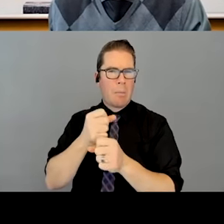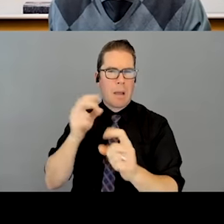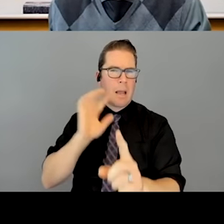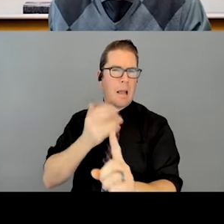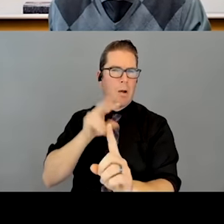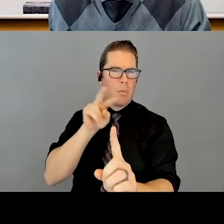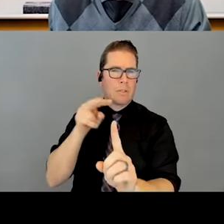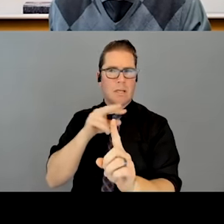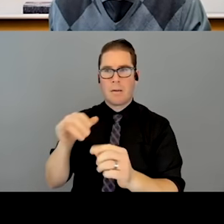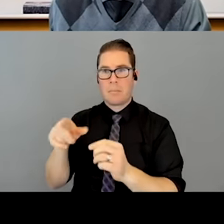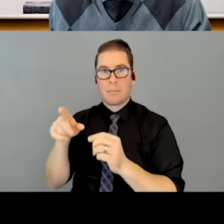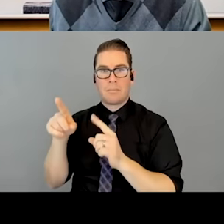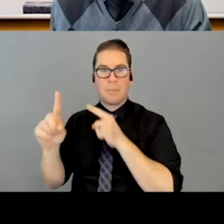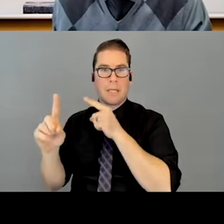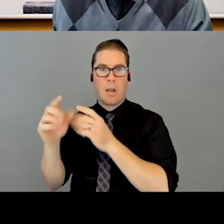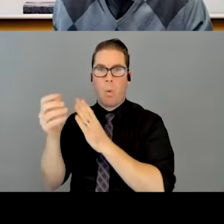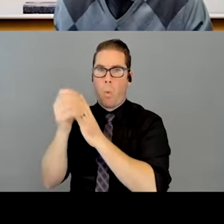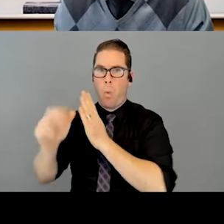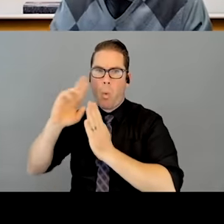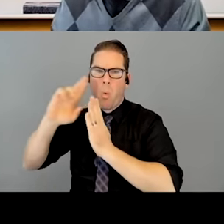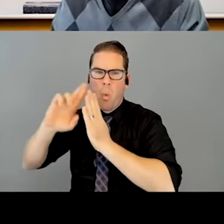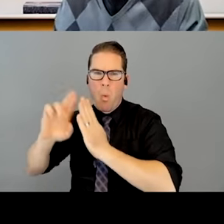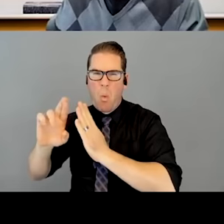read and easy to understand. So